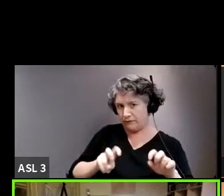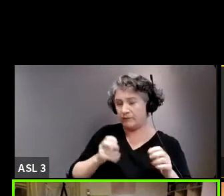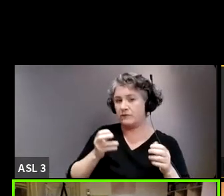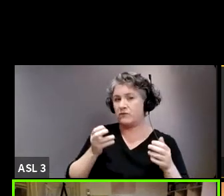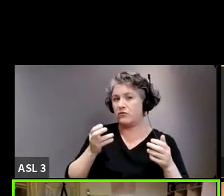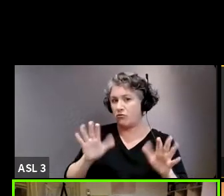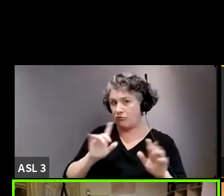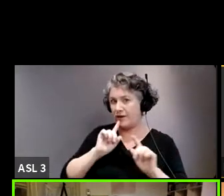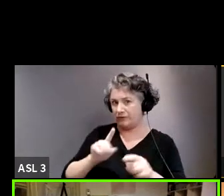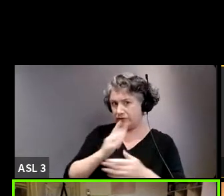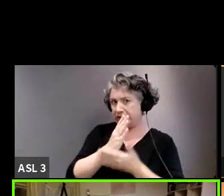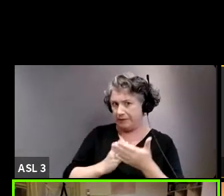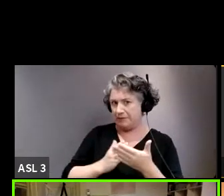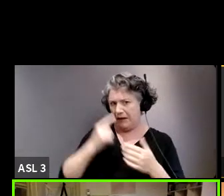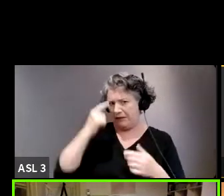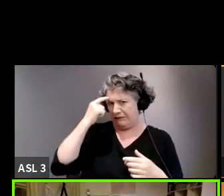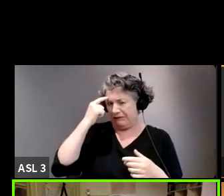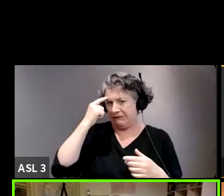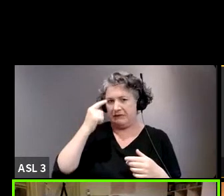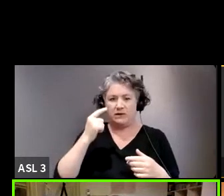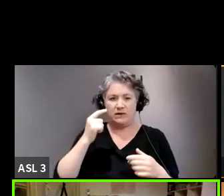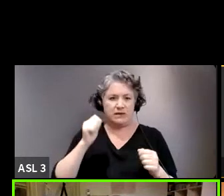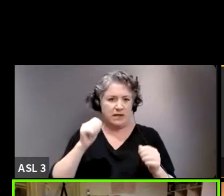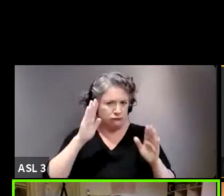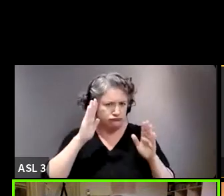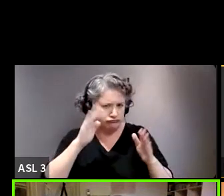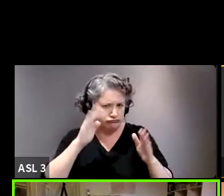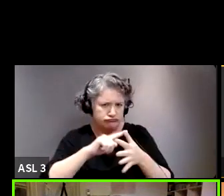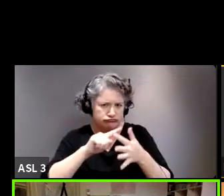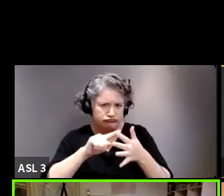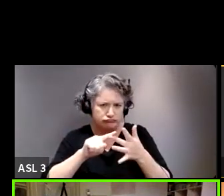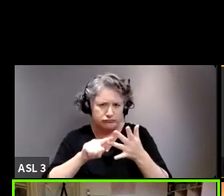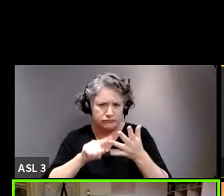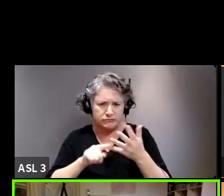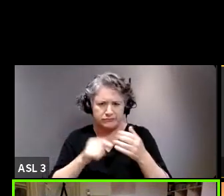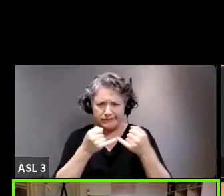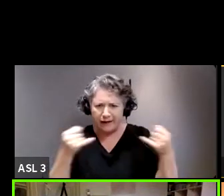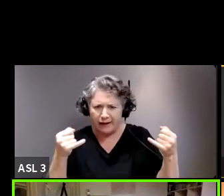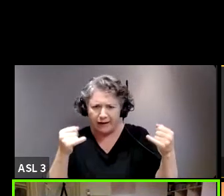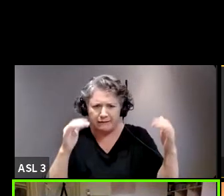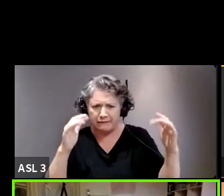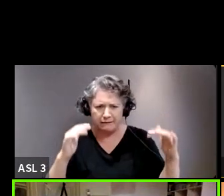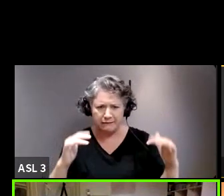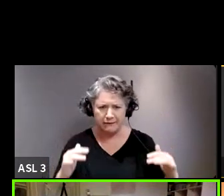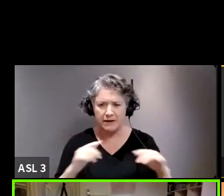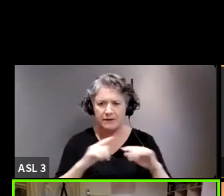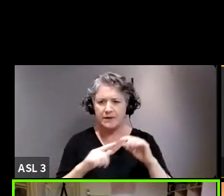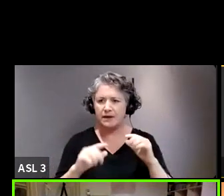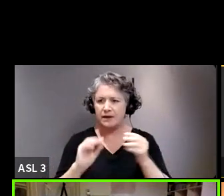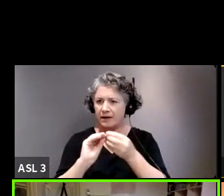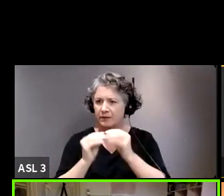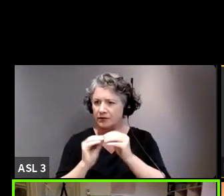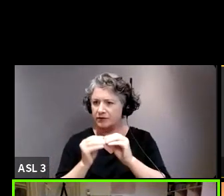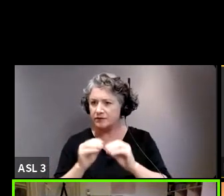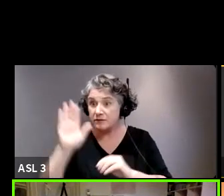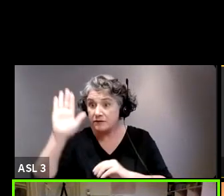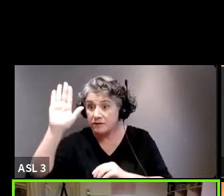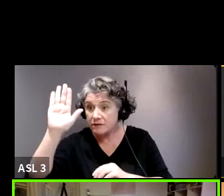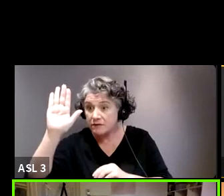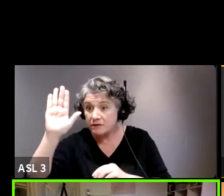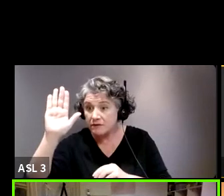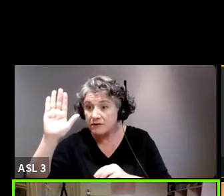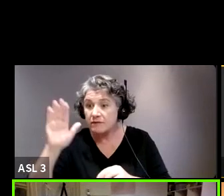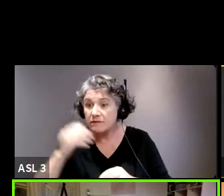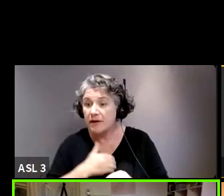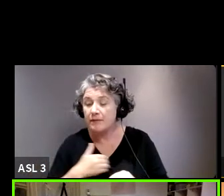some of the answers but it's certainly something that we can pay attention to we uh but i see uh remember suita has uh a question for you so i'll turn it